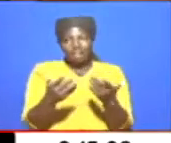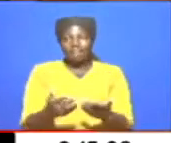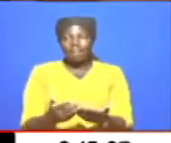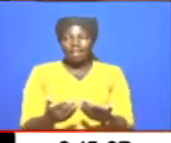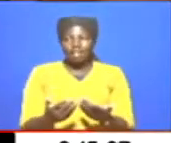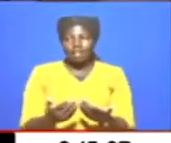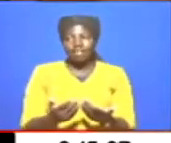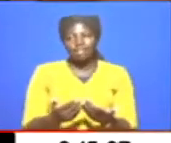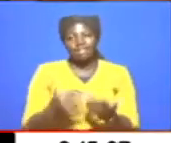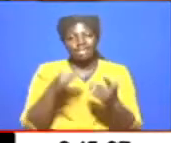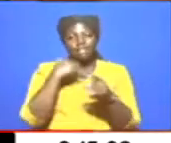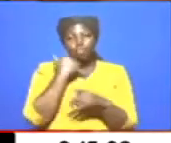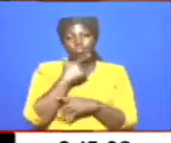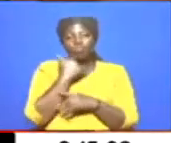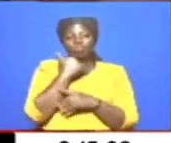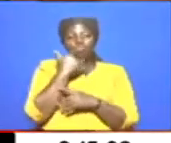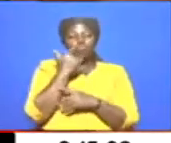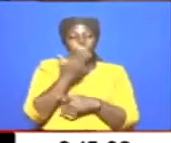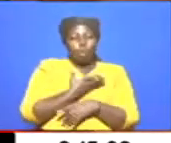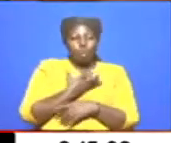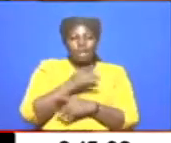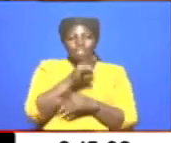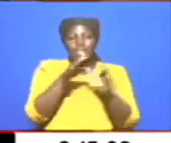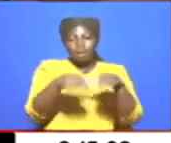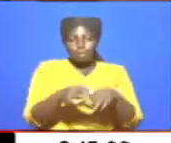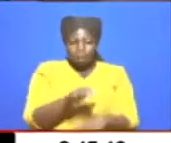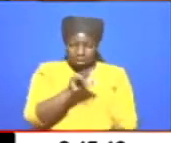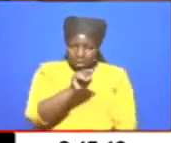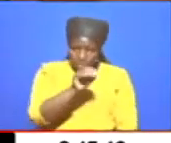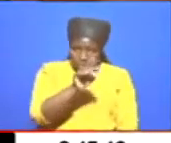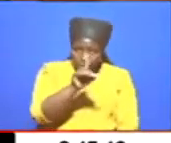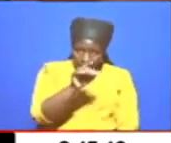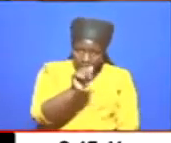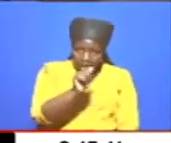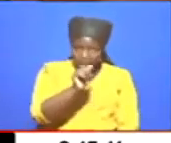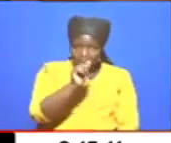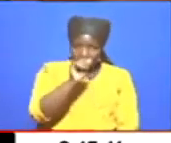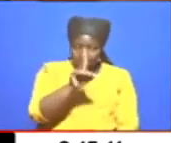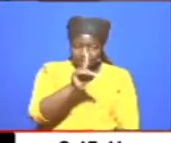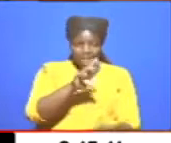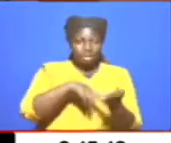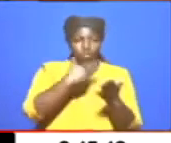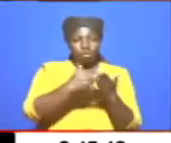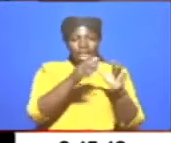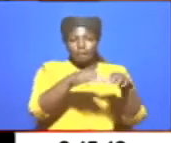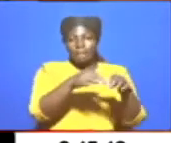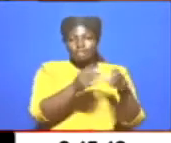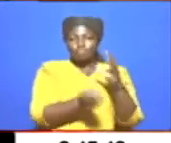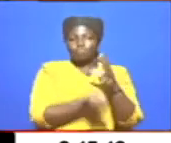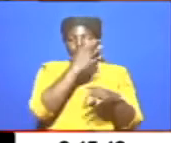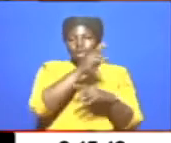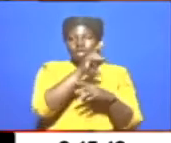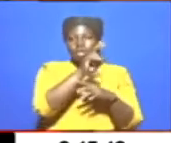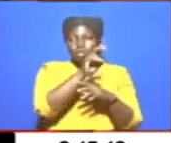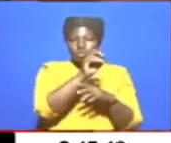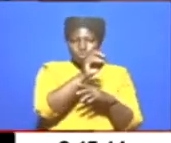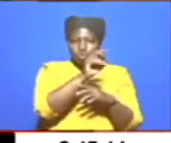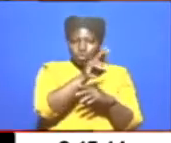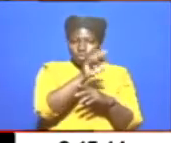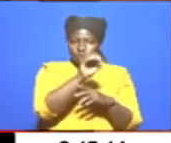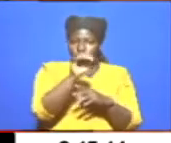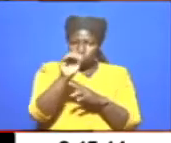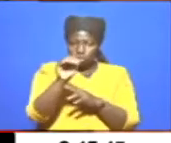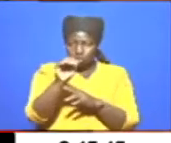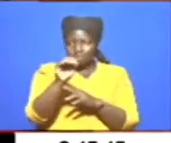Limited, a company that was incorporated on 11th of February 2000, was allocated